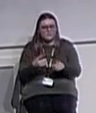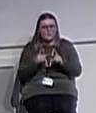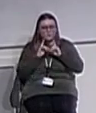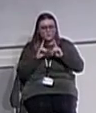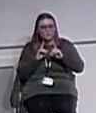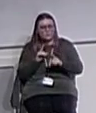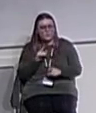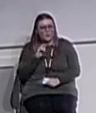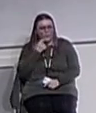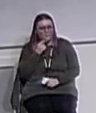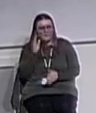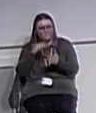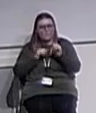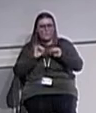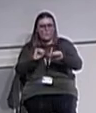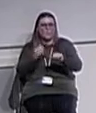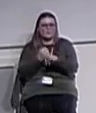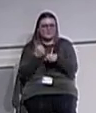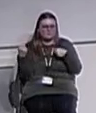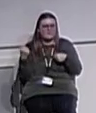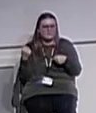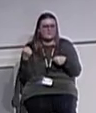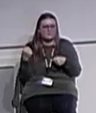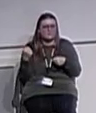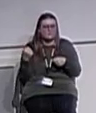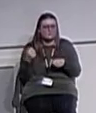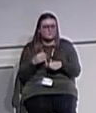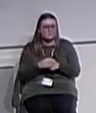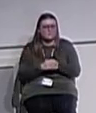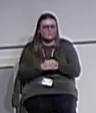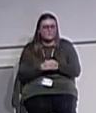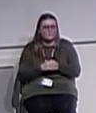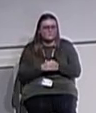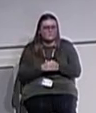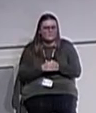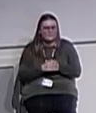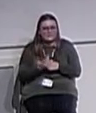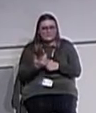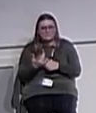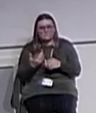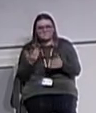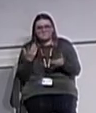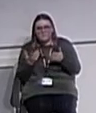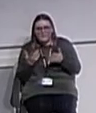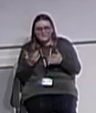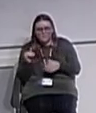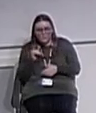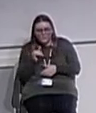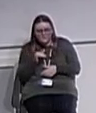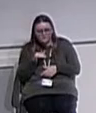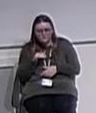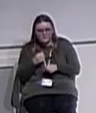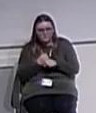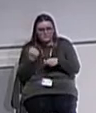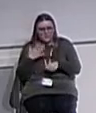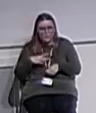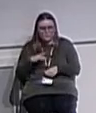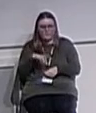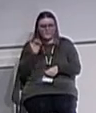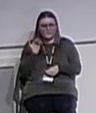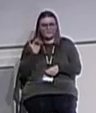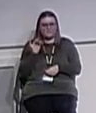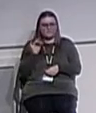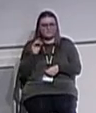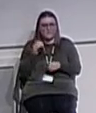you've been accepted into. So again, this might make a difference as to which degree you go for. If you put biomedical